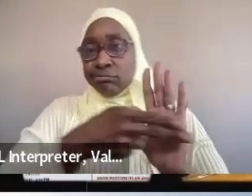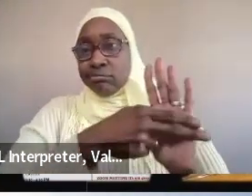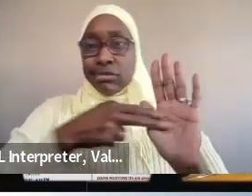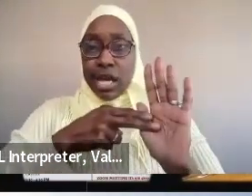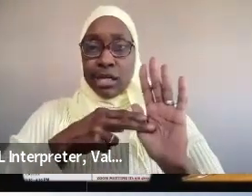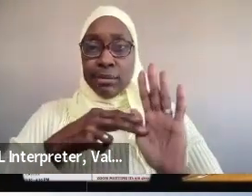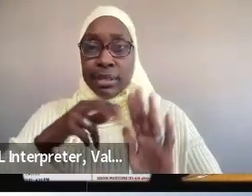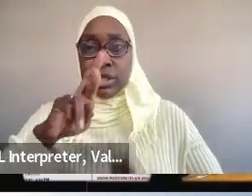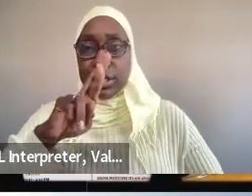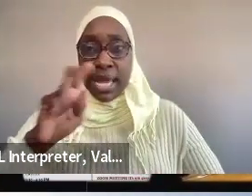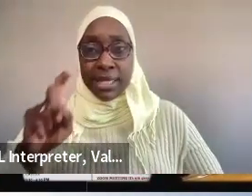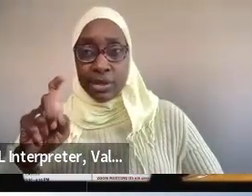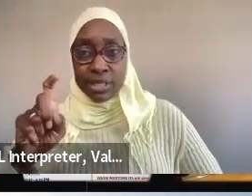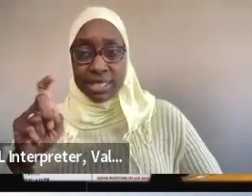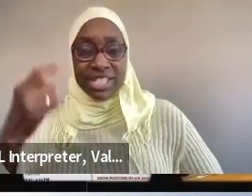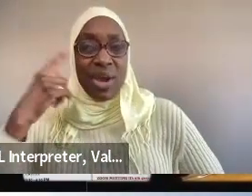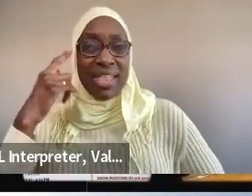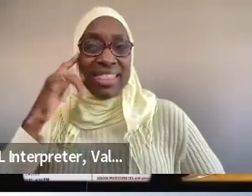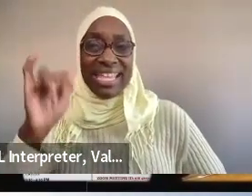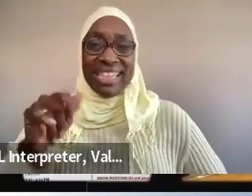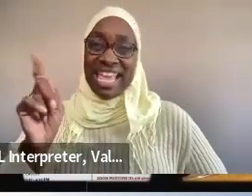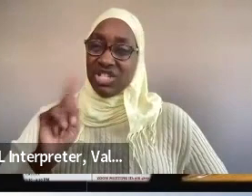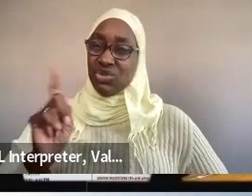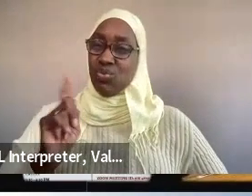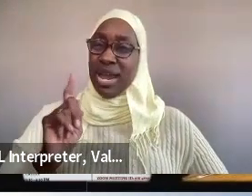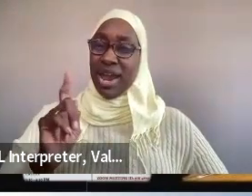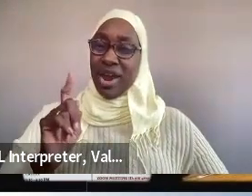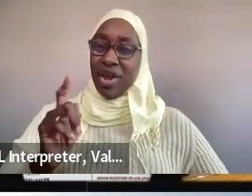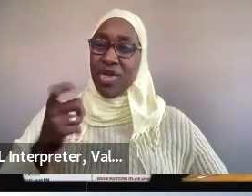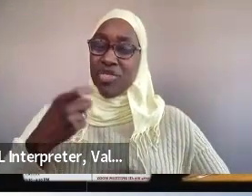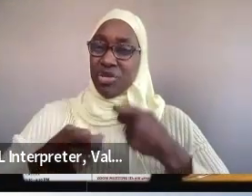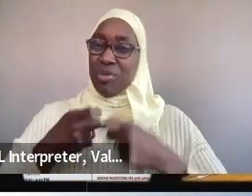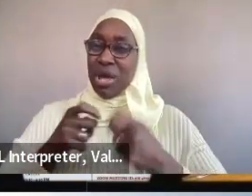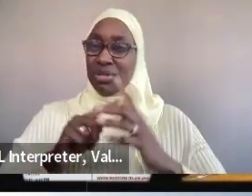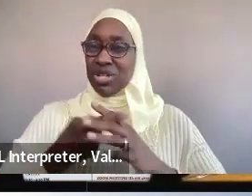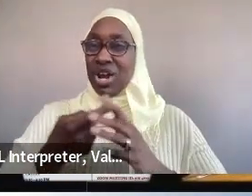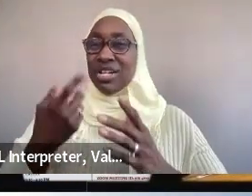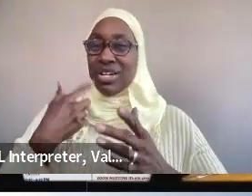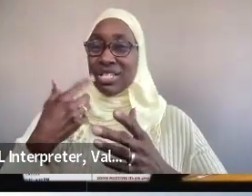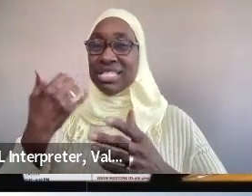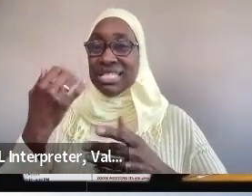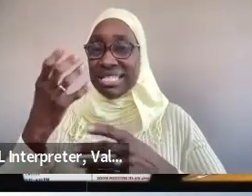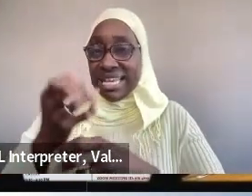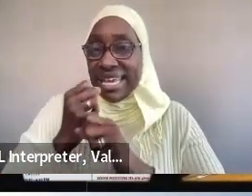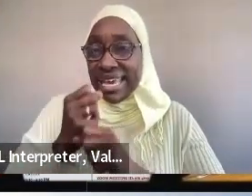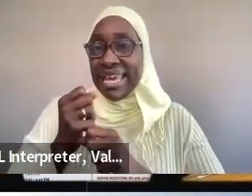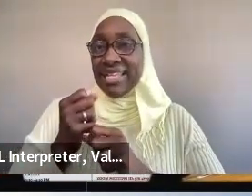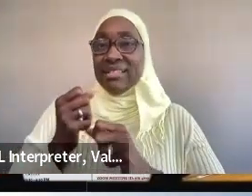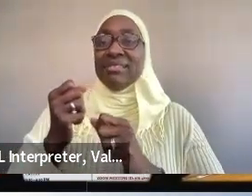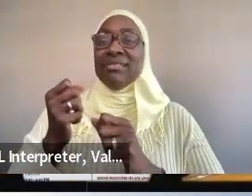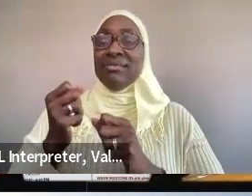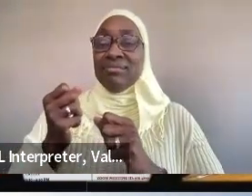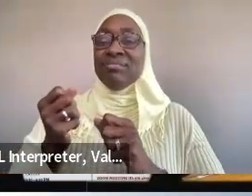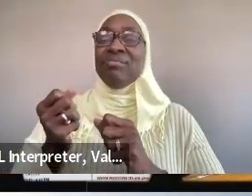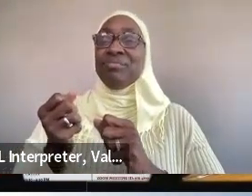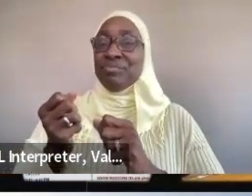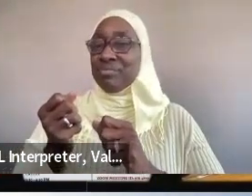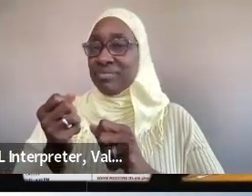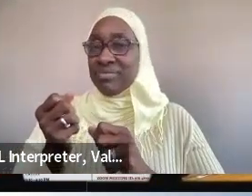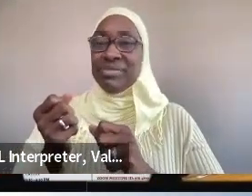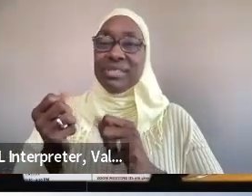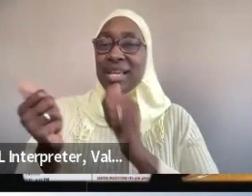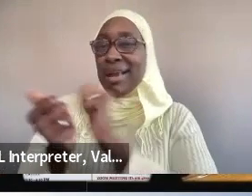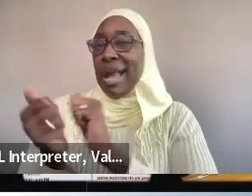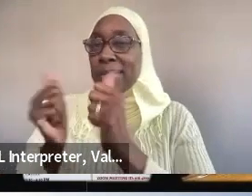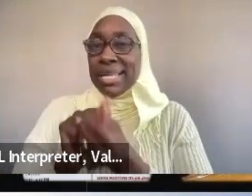the rift existed, because, you know, in order to get accommodations, you need documentation, you need a diagnosis. And so we wanted to make sure that we could create space for